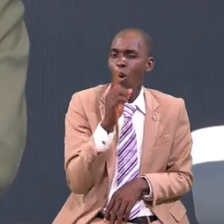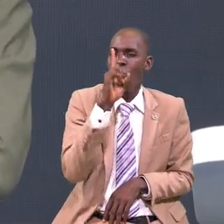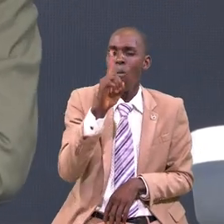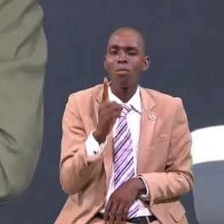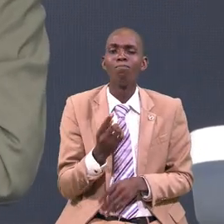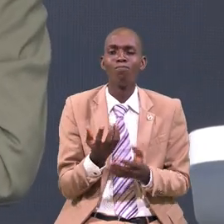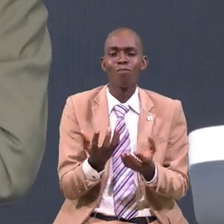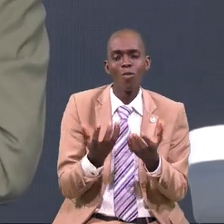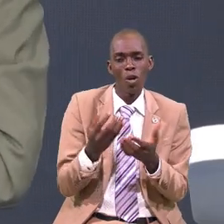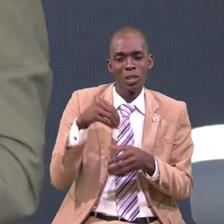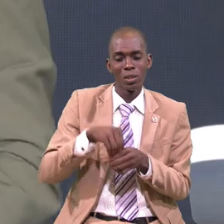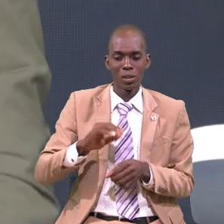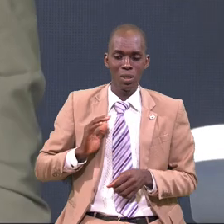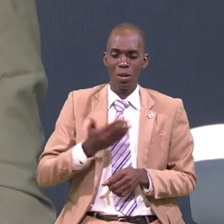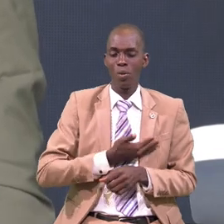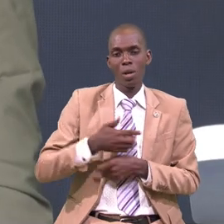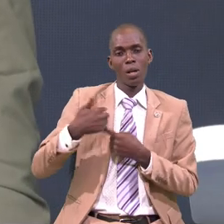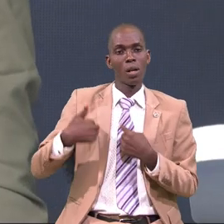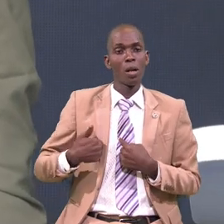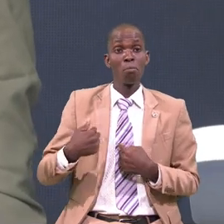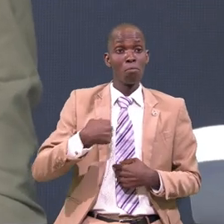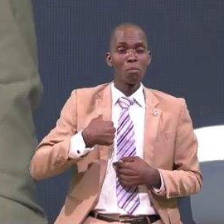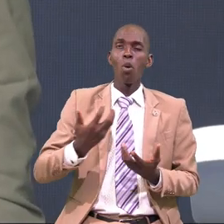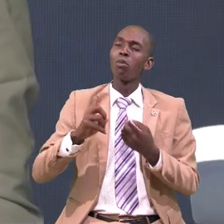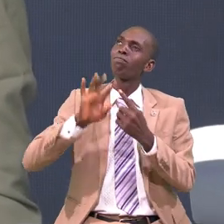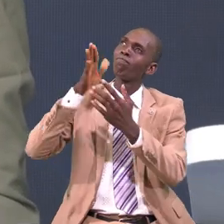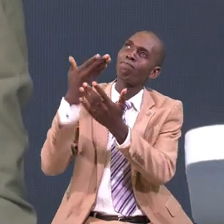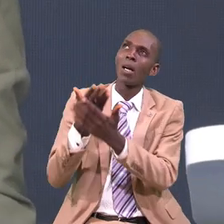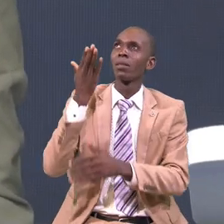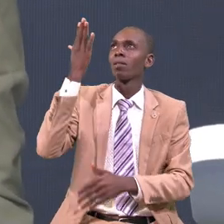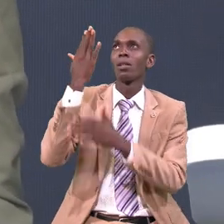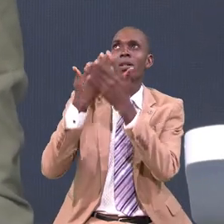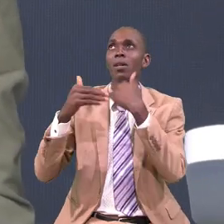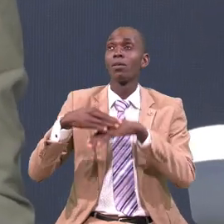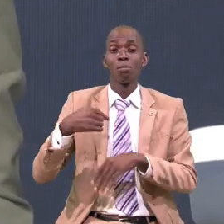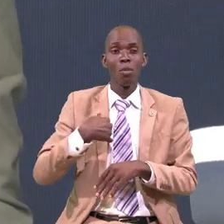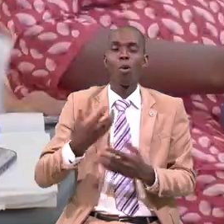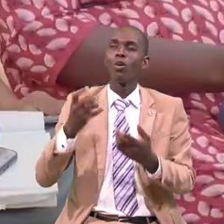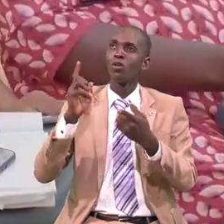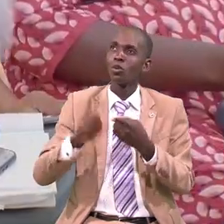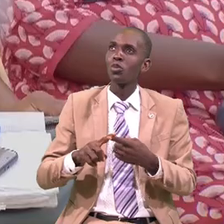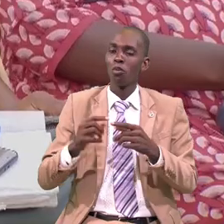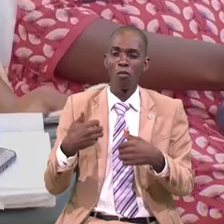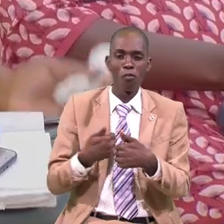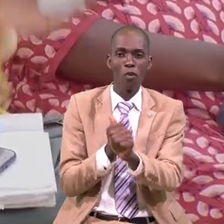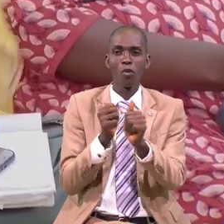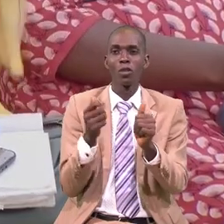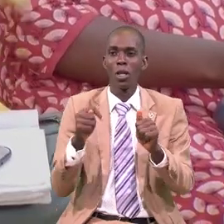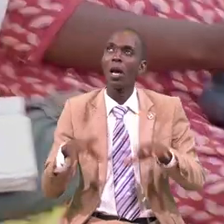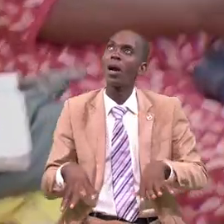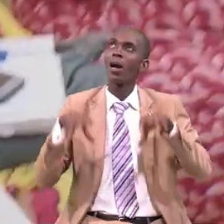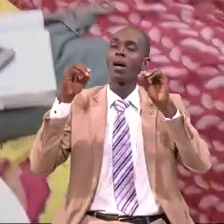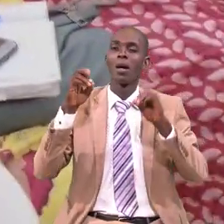heart. I want to get to heaven. I want to make the rapture. I don't want to be